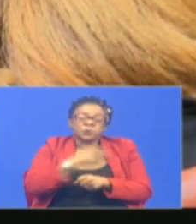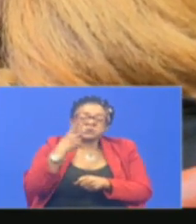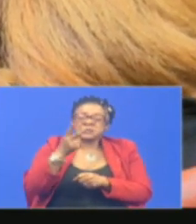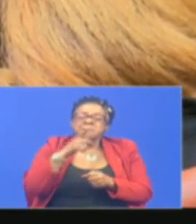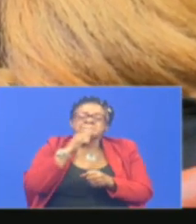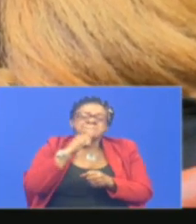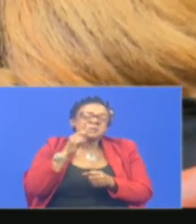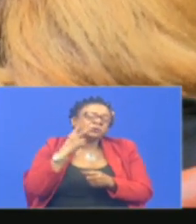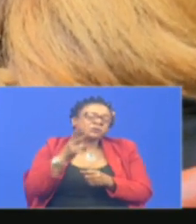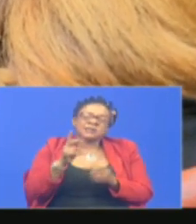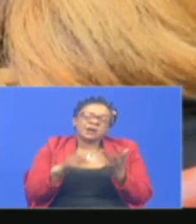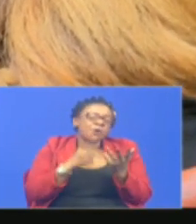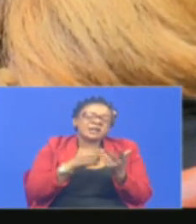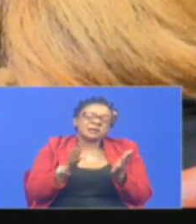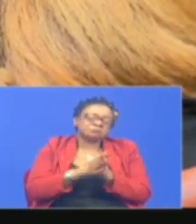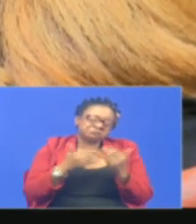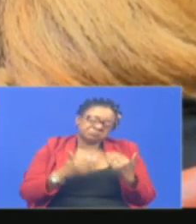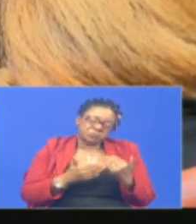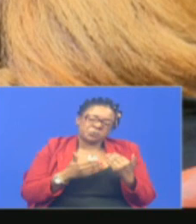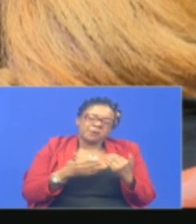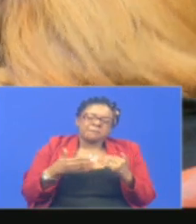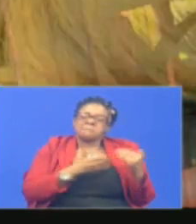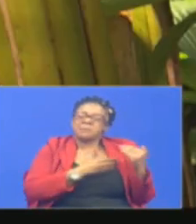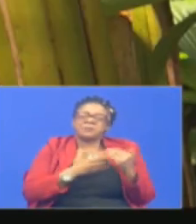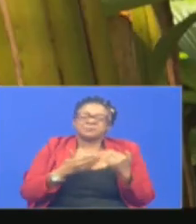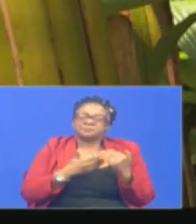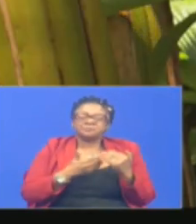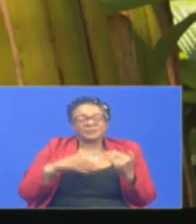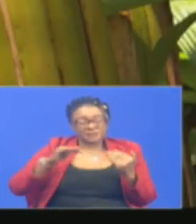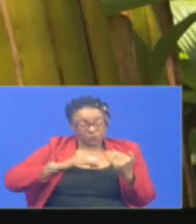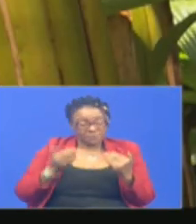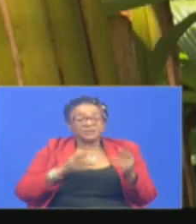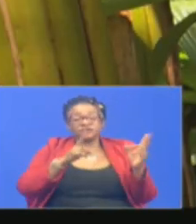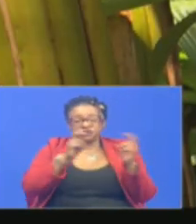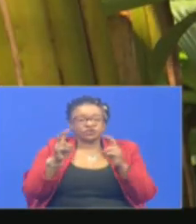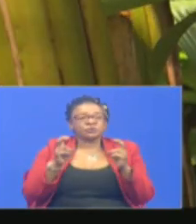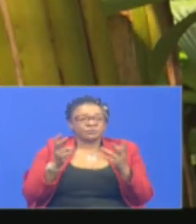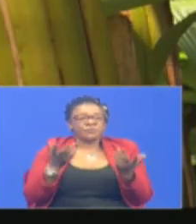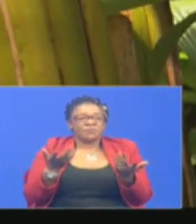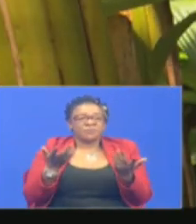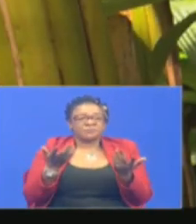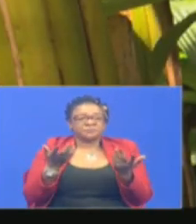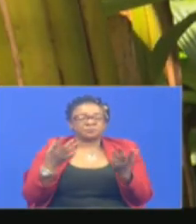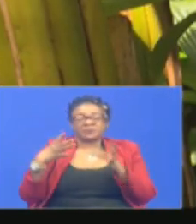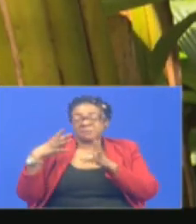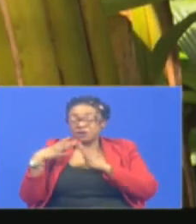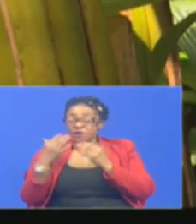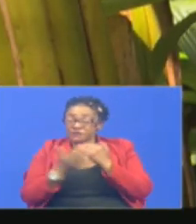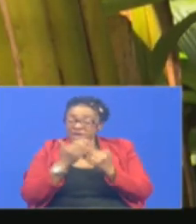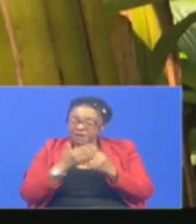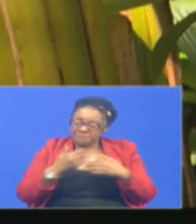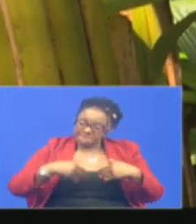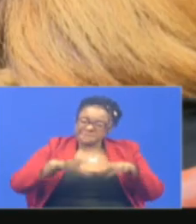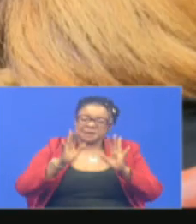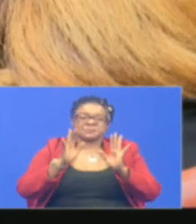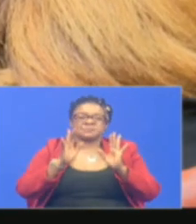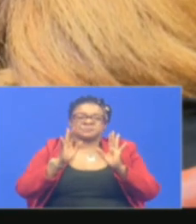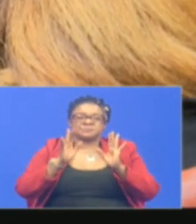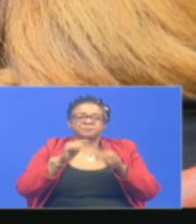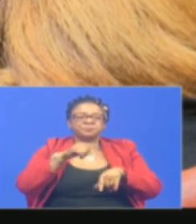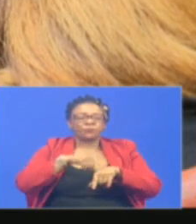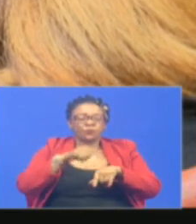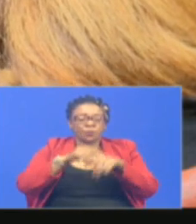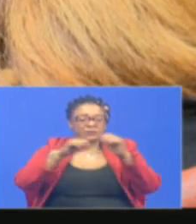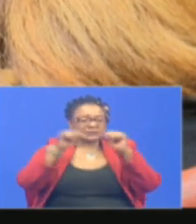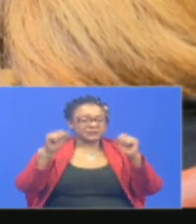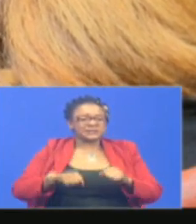see there sitting with children? This, it's a women's issue. Much of the unpaid care, the burden of care is on them, you know? When